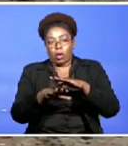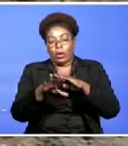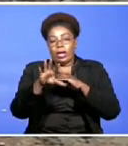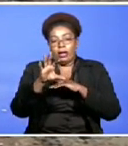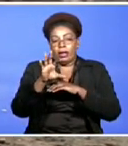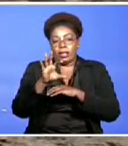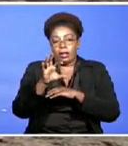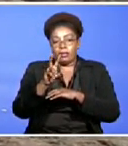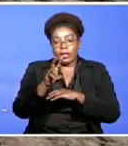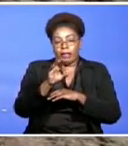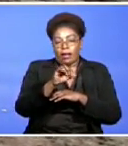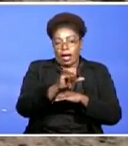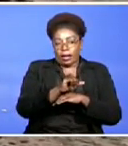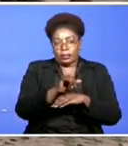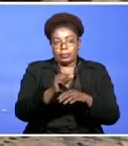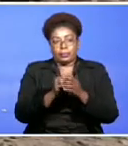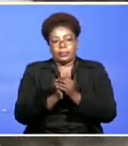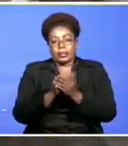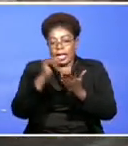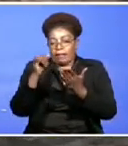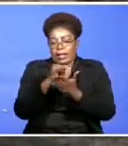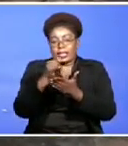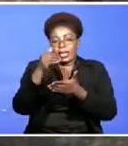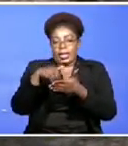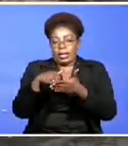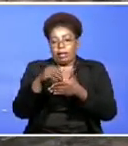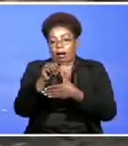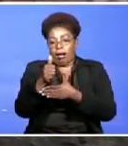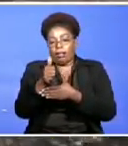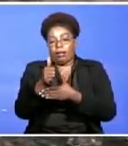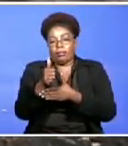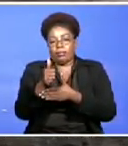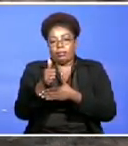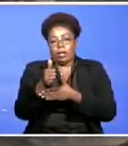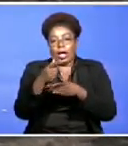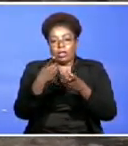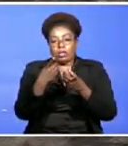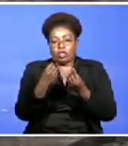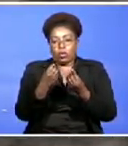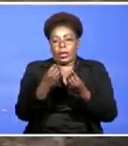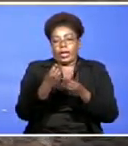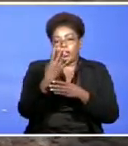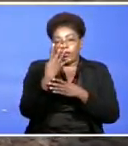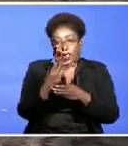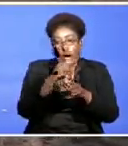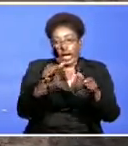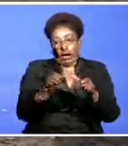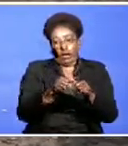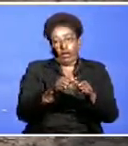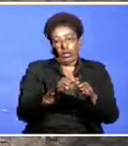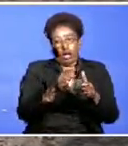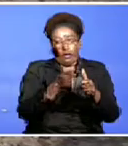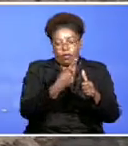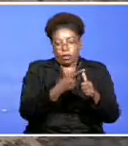VFR. Investigations into such fatal incidents are done in four stages. Three of those include the